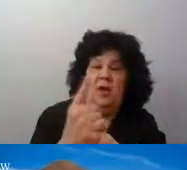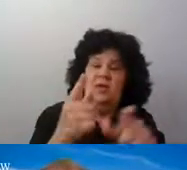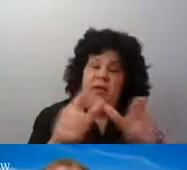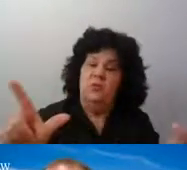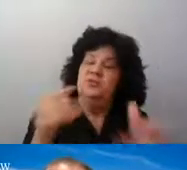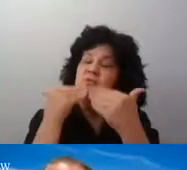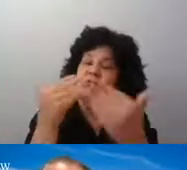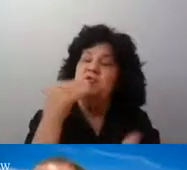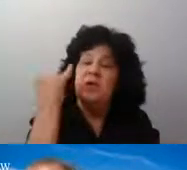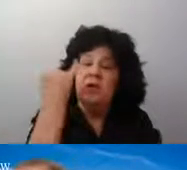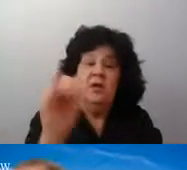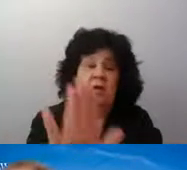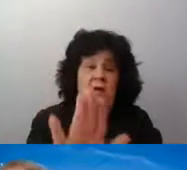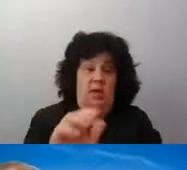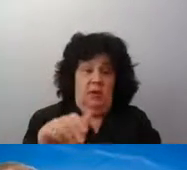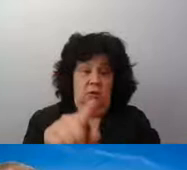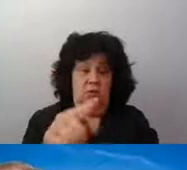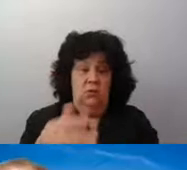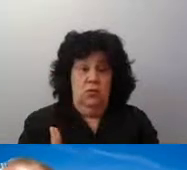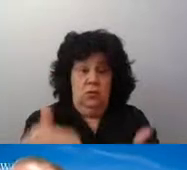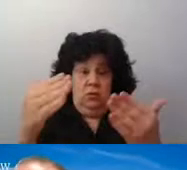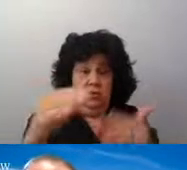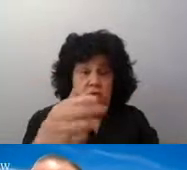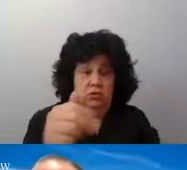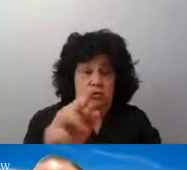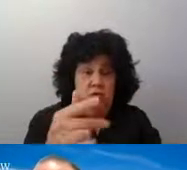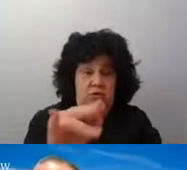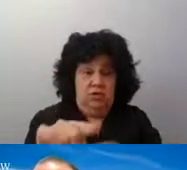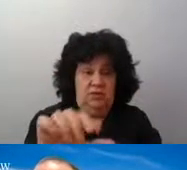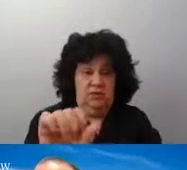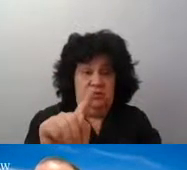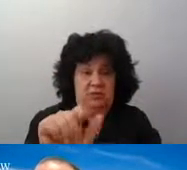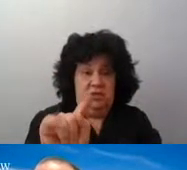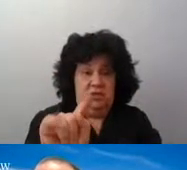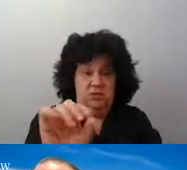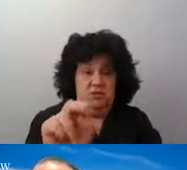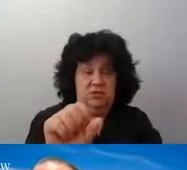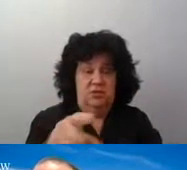quick follow-up then. You raised the issue of charging stations, for example.